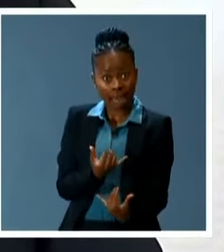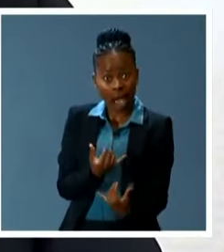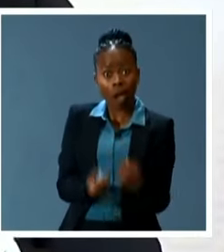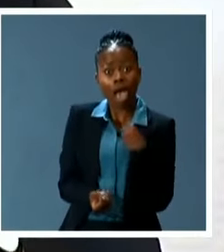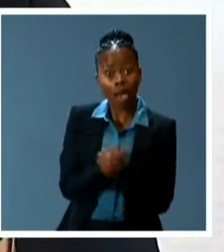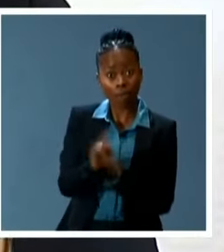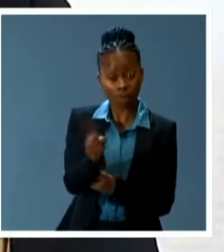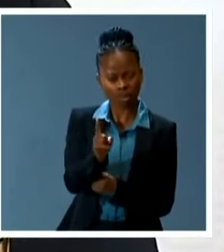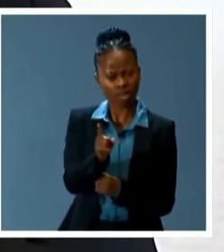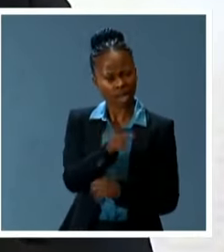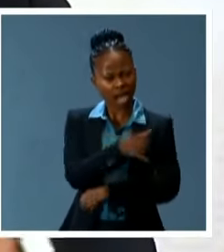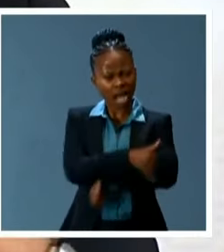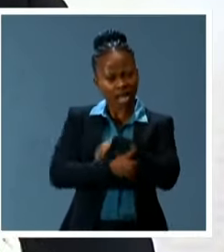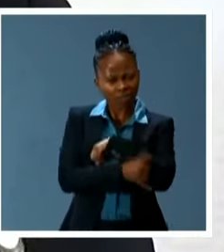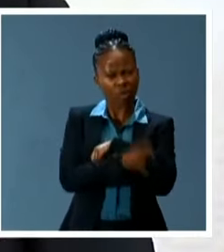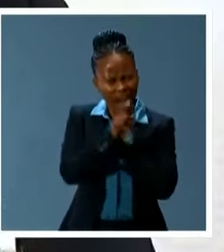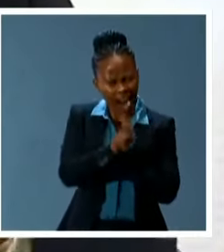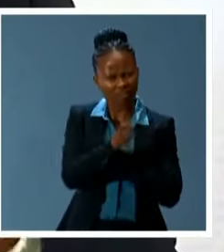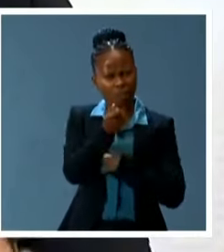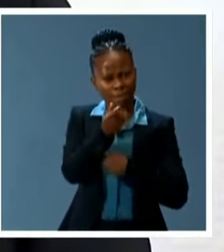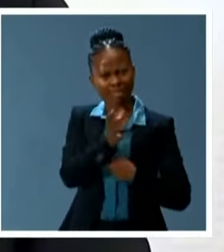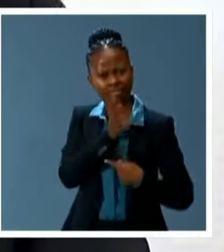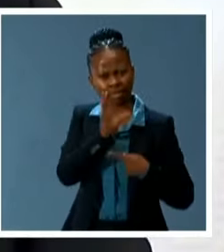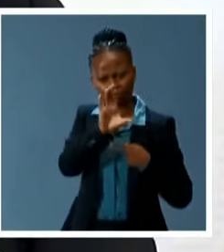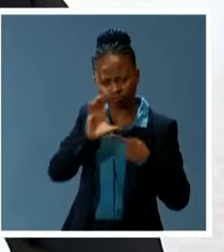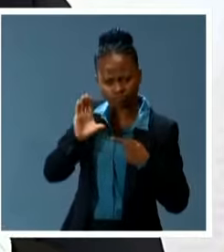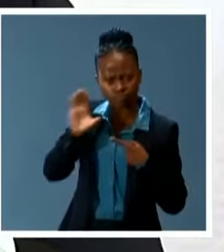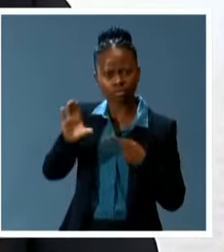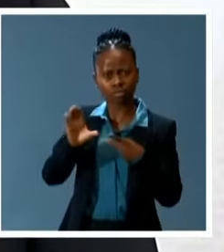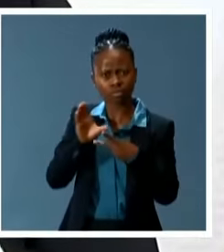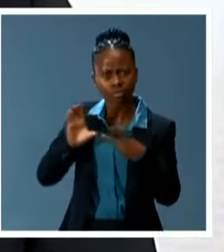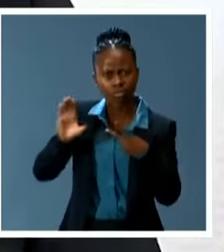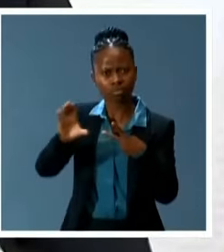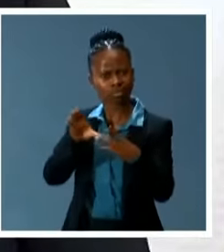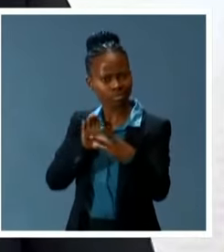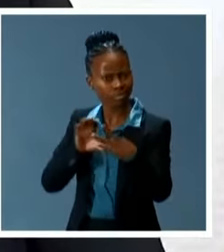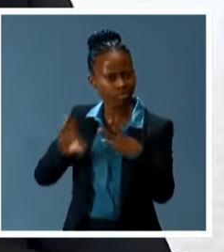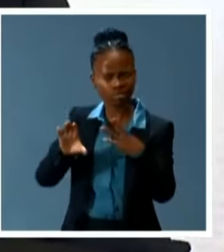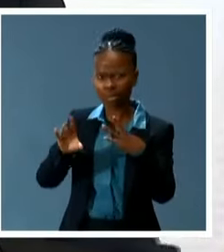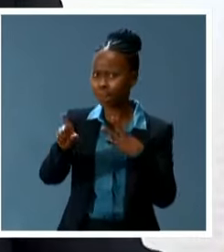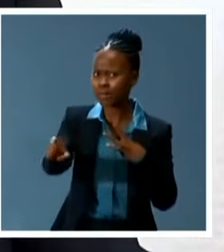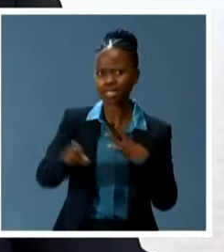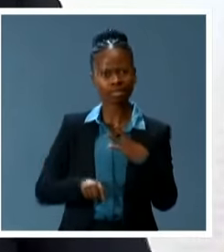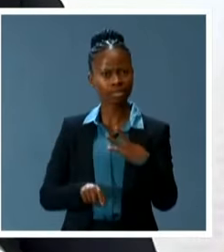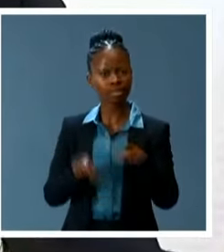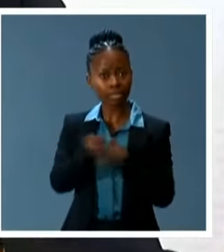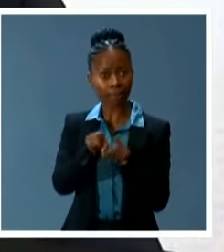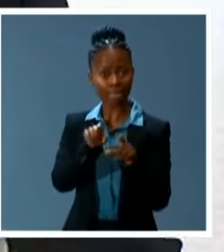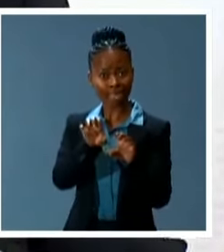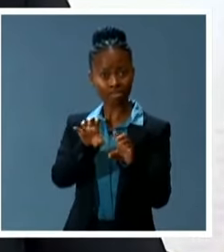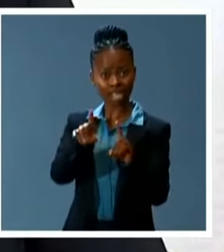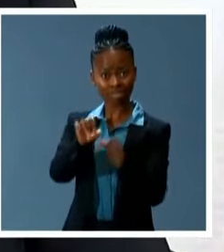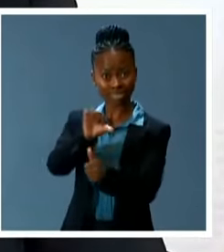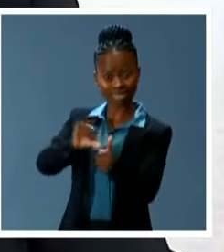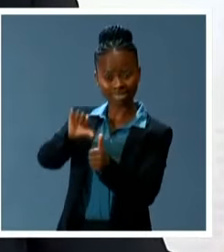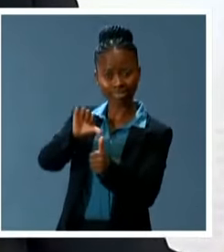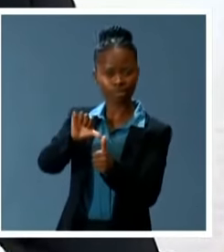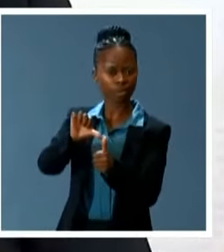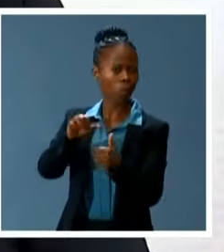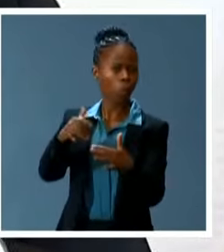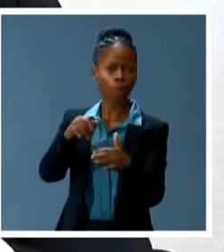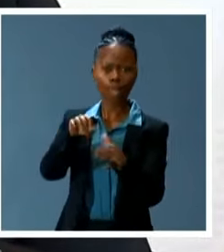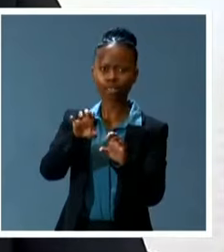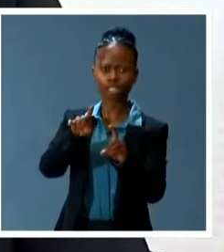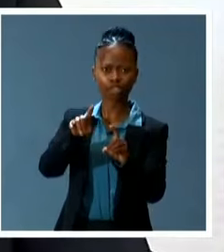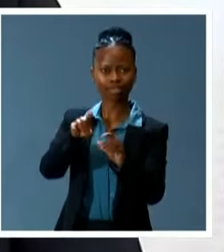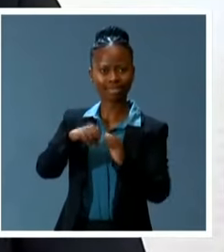have universal health coverage as an objective, and to have educational systems that work for all, and a new generation